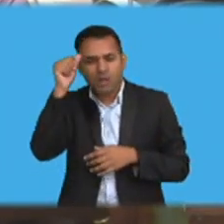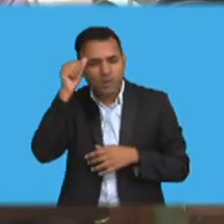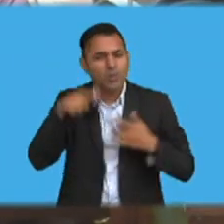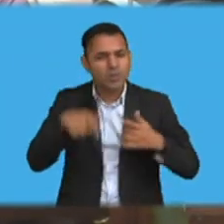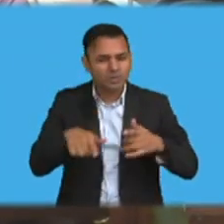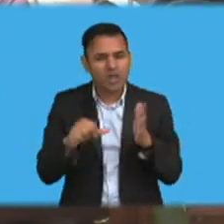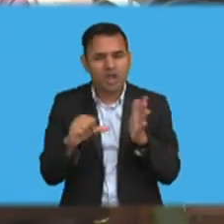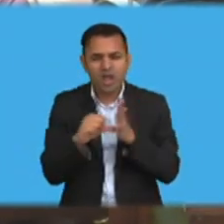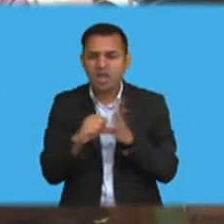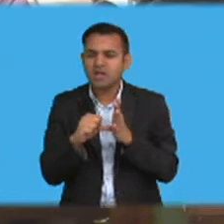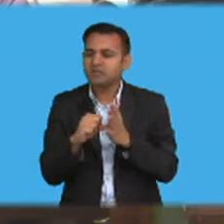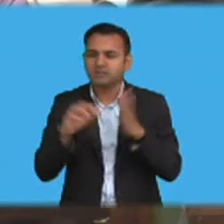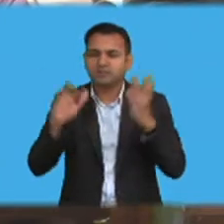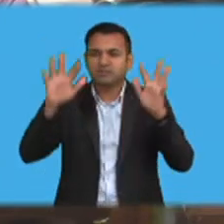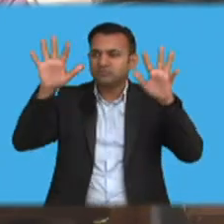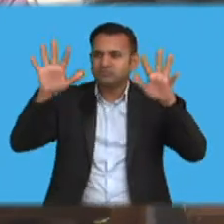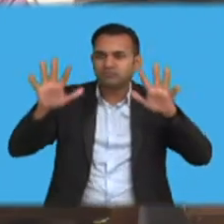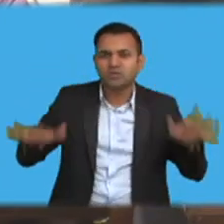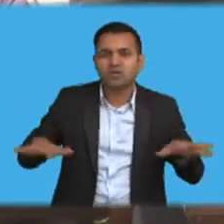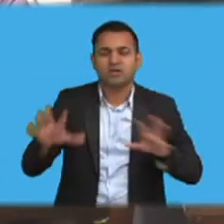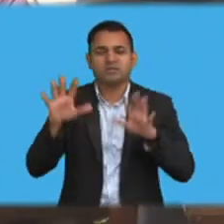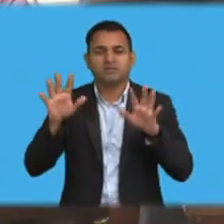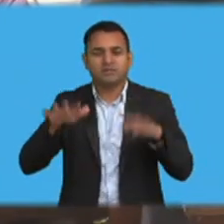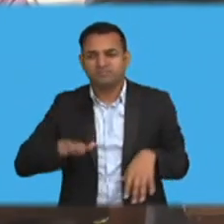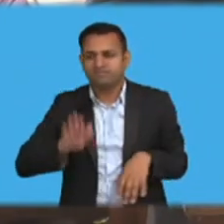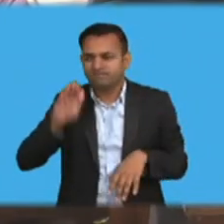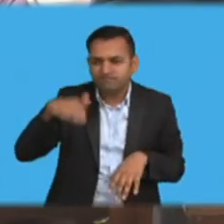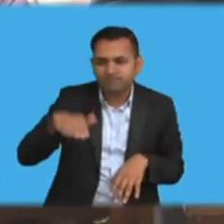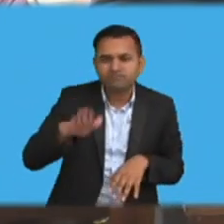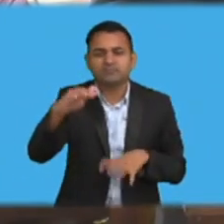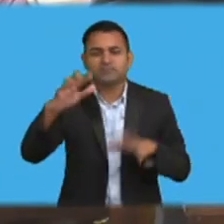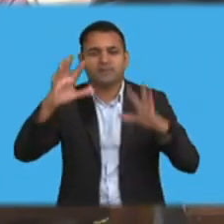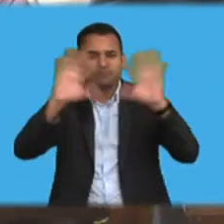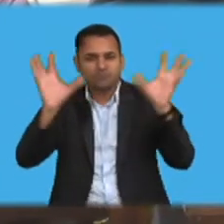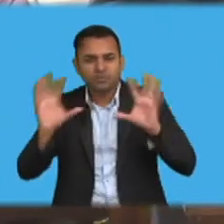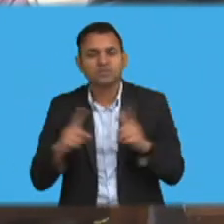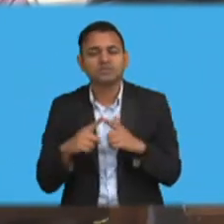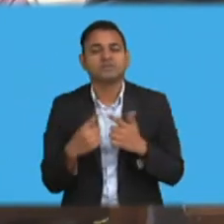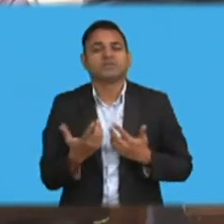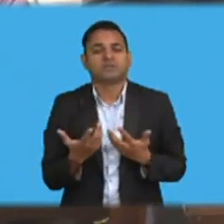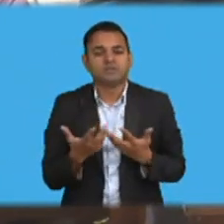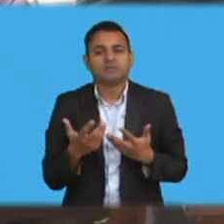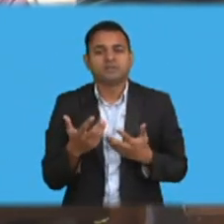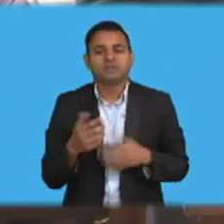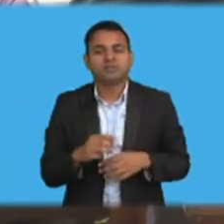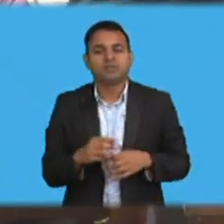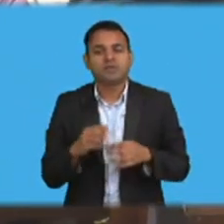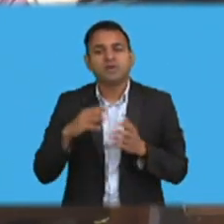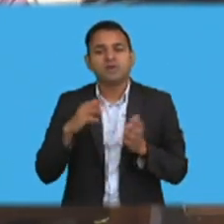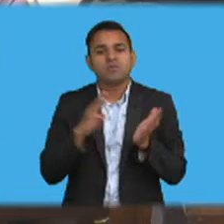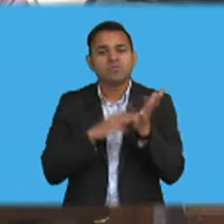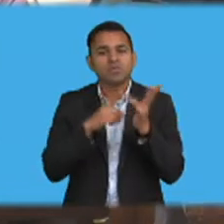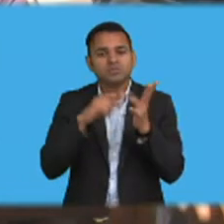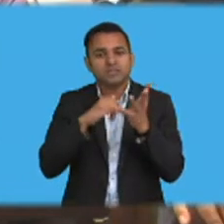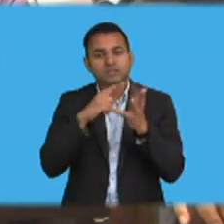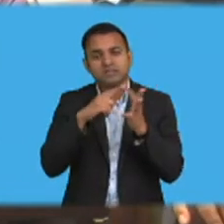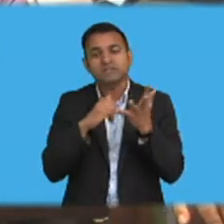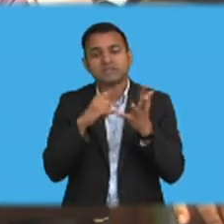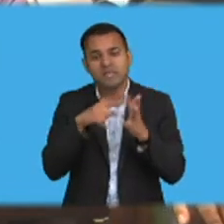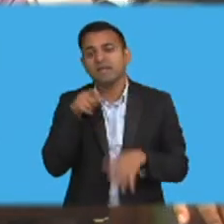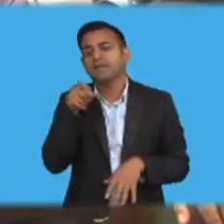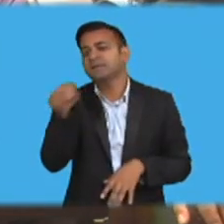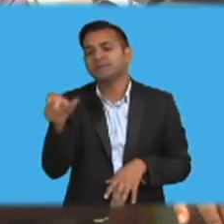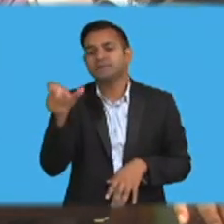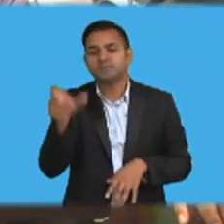in response to the opposition Member of Parliament, the Honourable Moses Mulitau, his comment on the